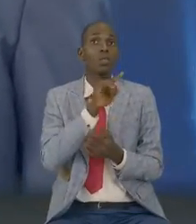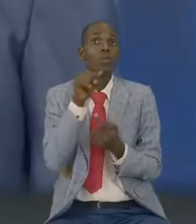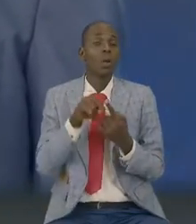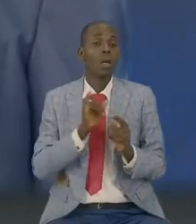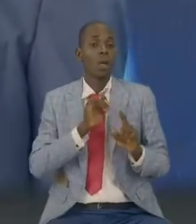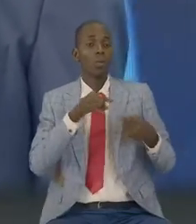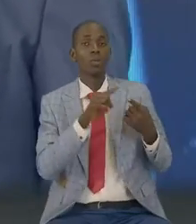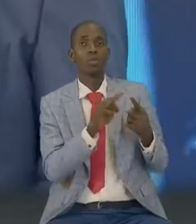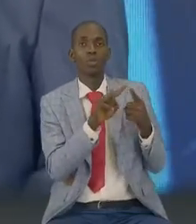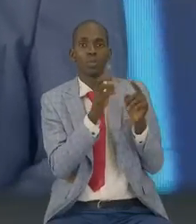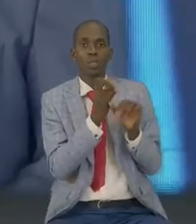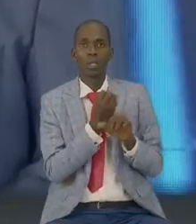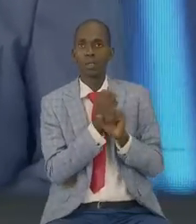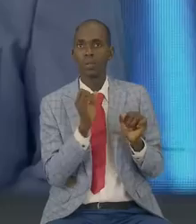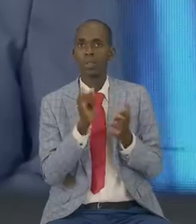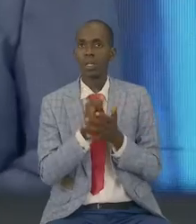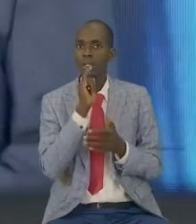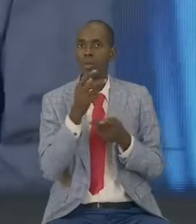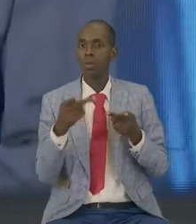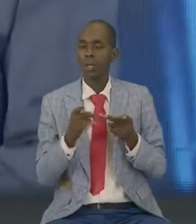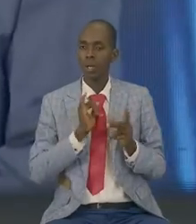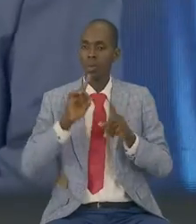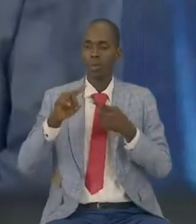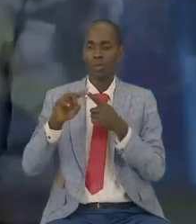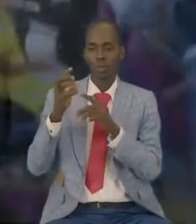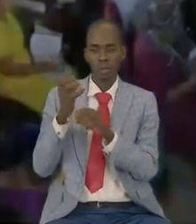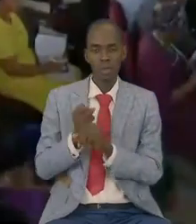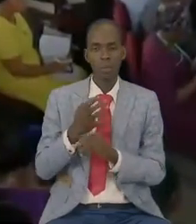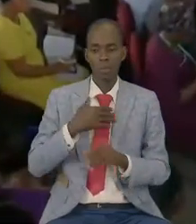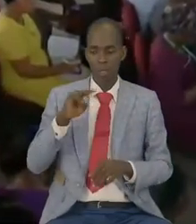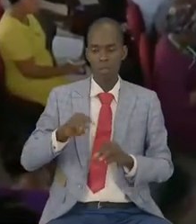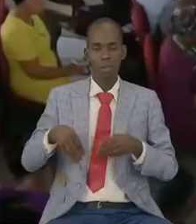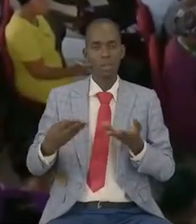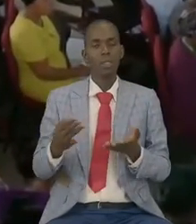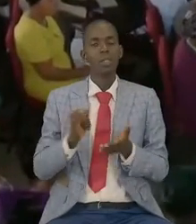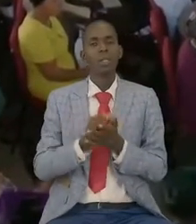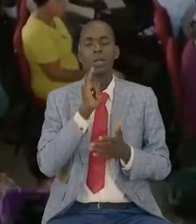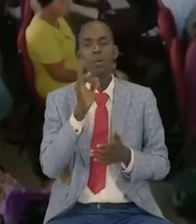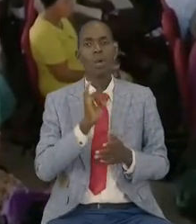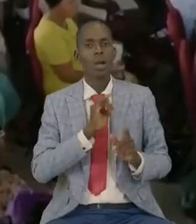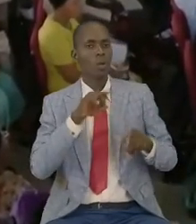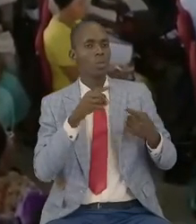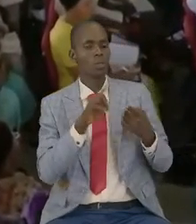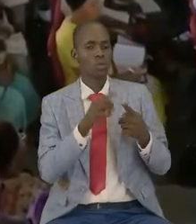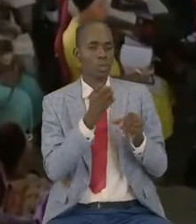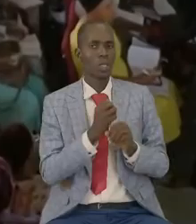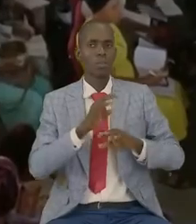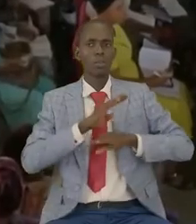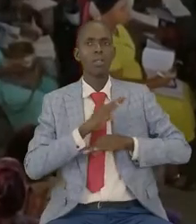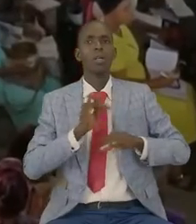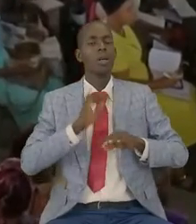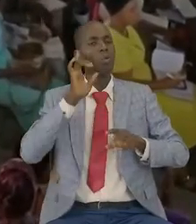salvation. That's why I went and I had a supply. That's why I went and I have satisfaction. I go back there